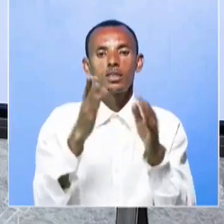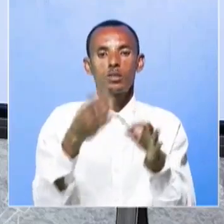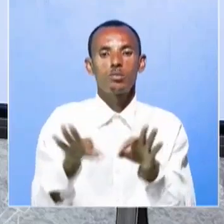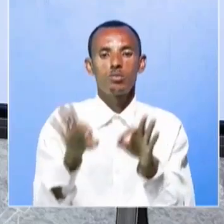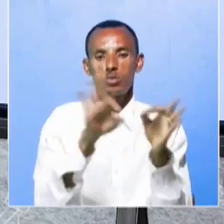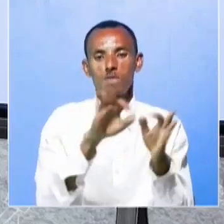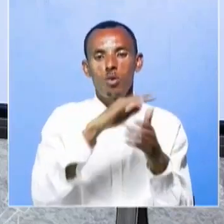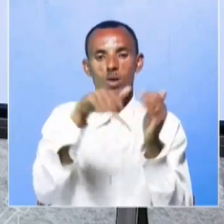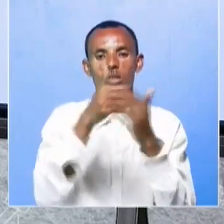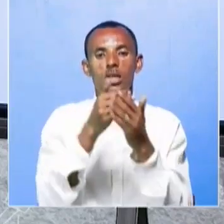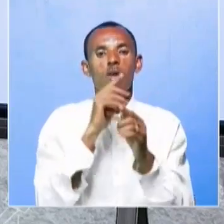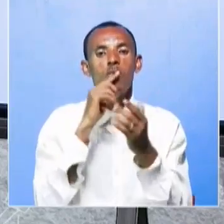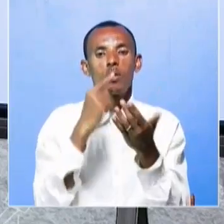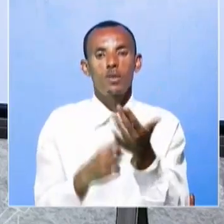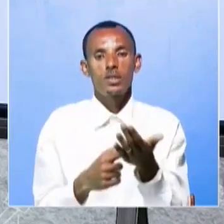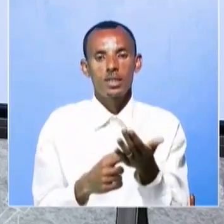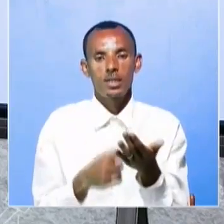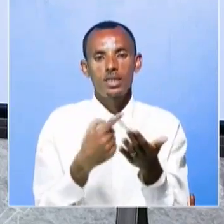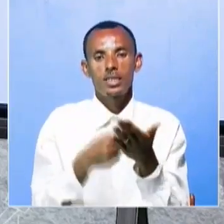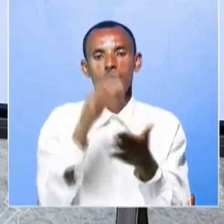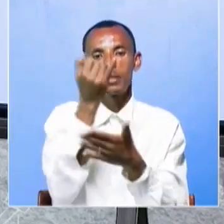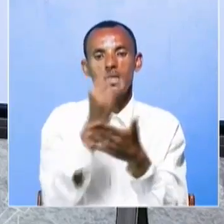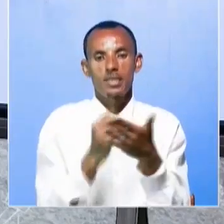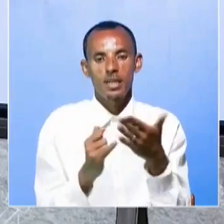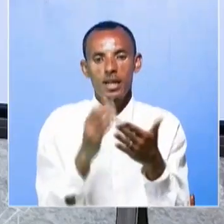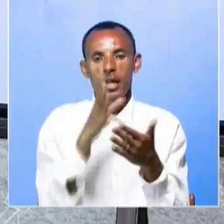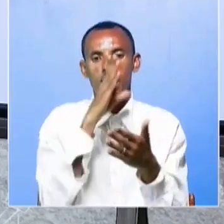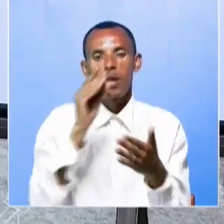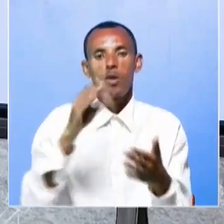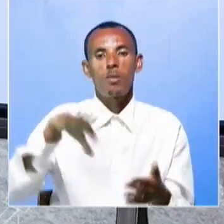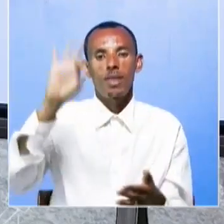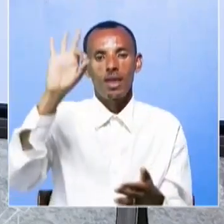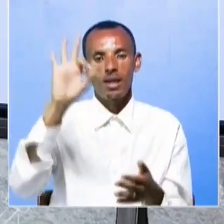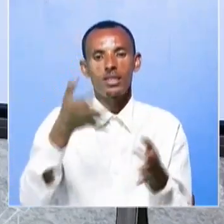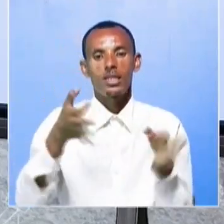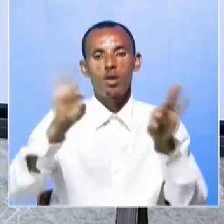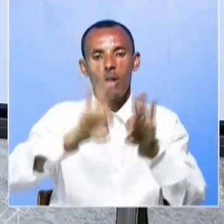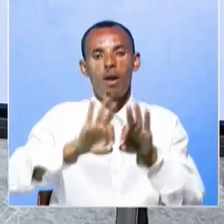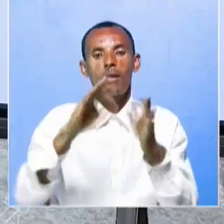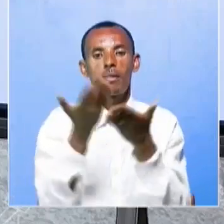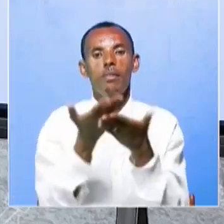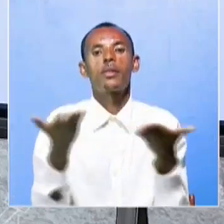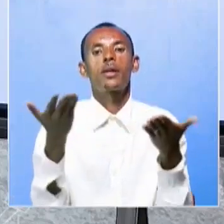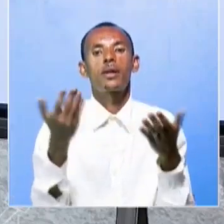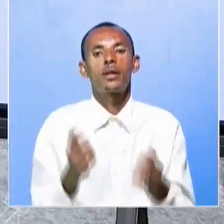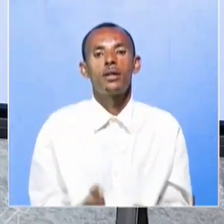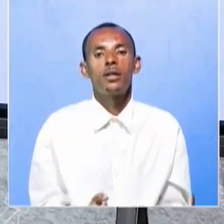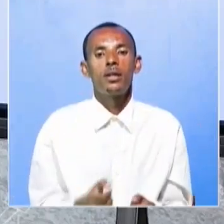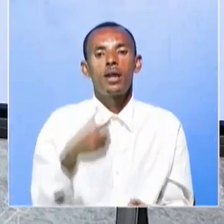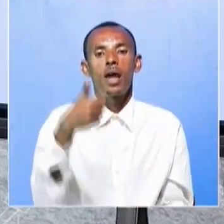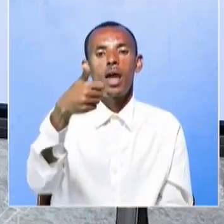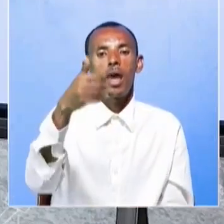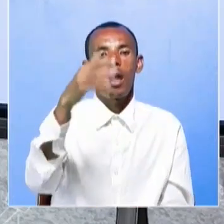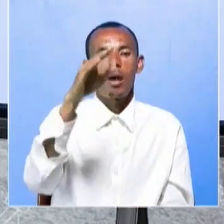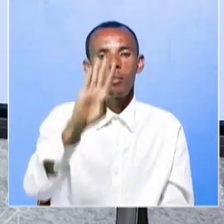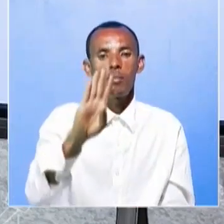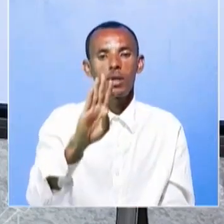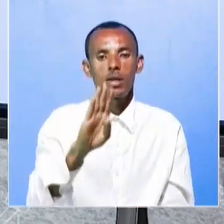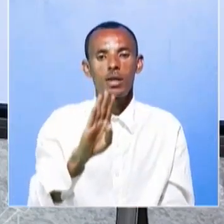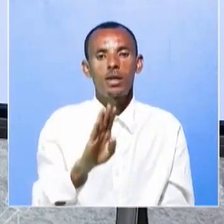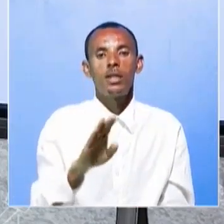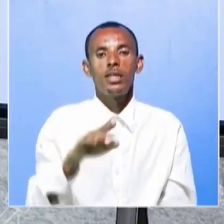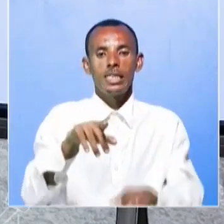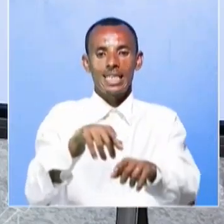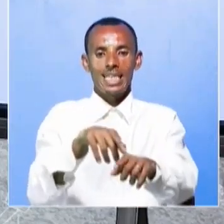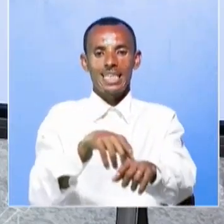the information that we have in this picture and obtain the required things, right? So AB is the